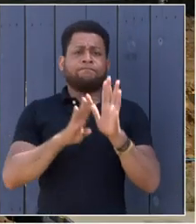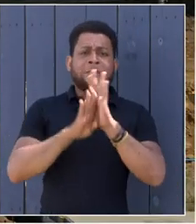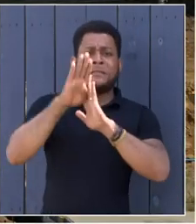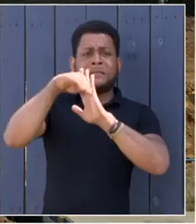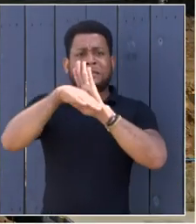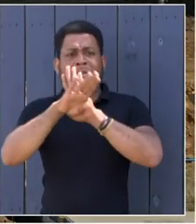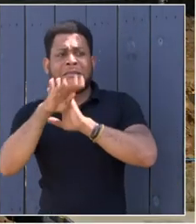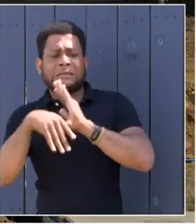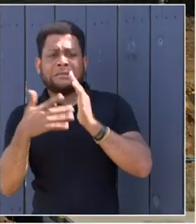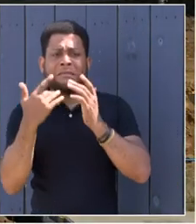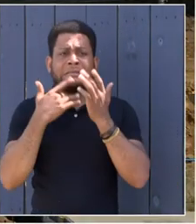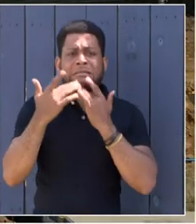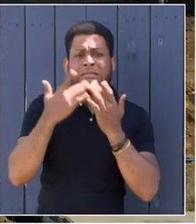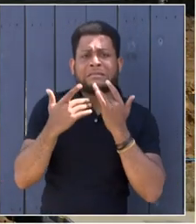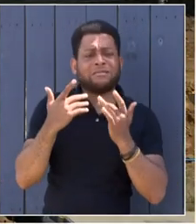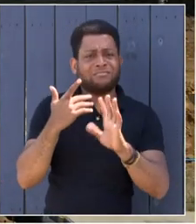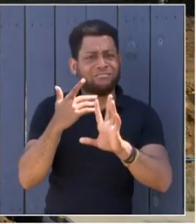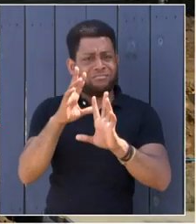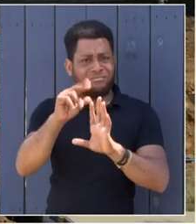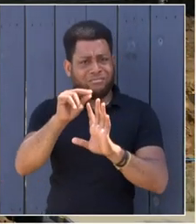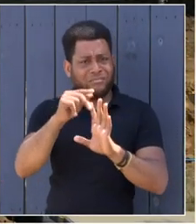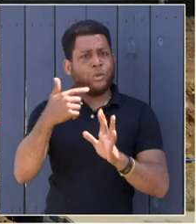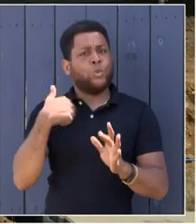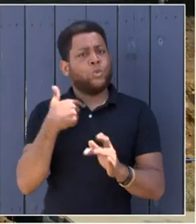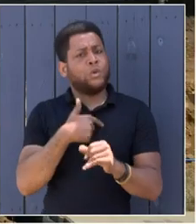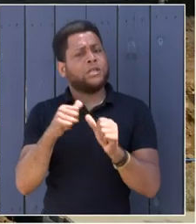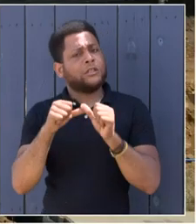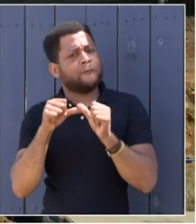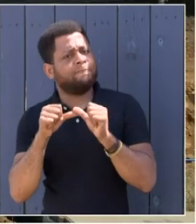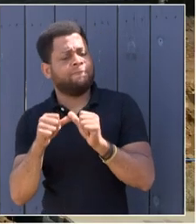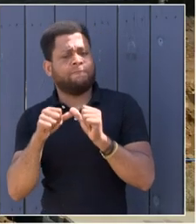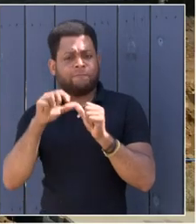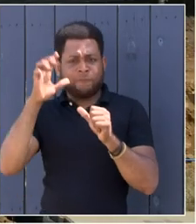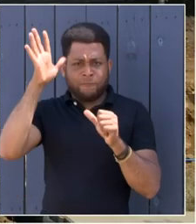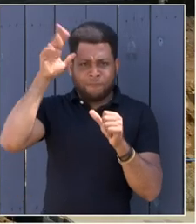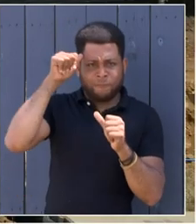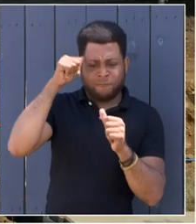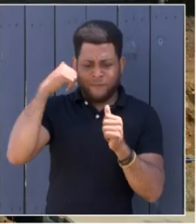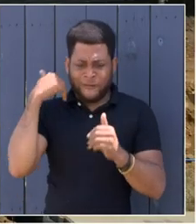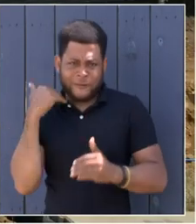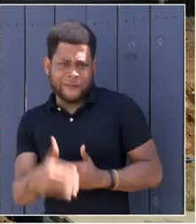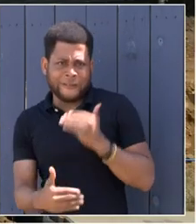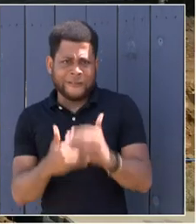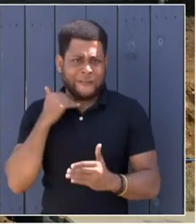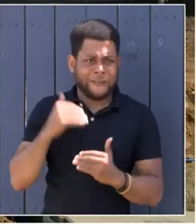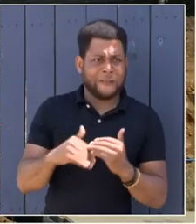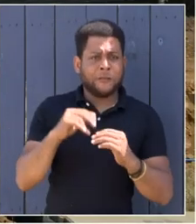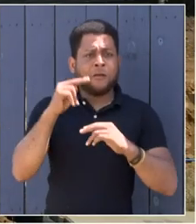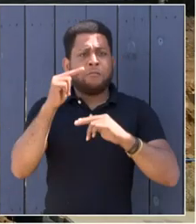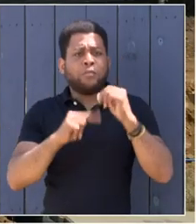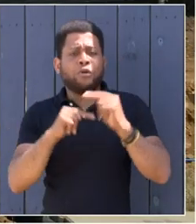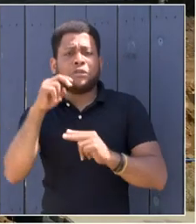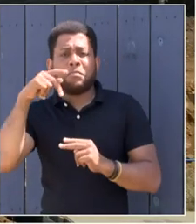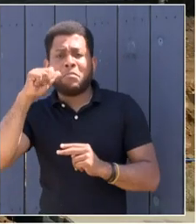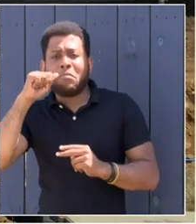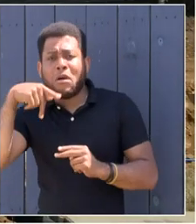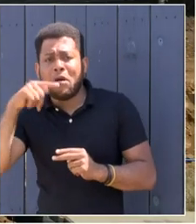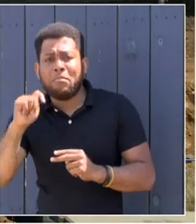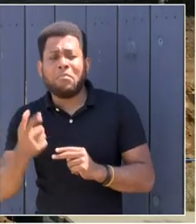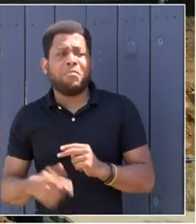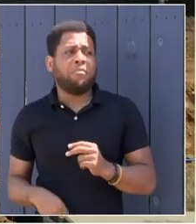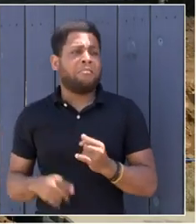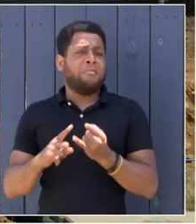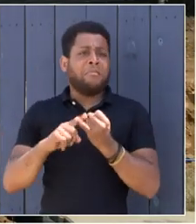been unwavering in our commitment to finish this project. Apartments, retail, dining, services, home